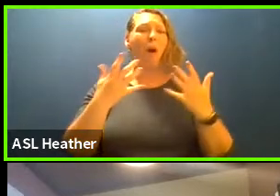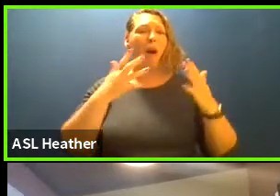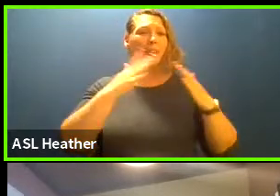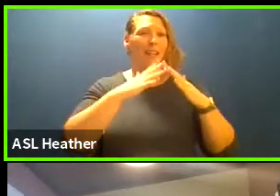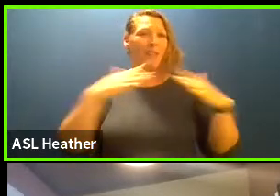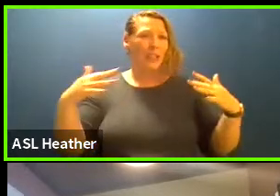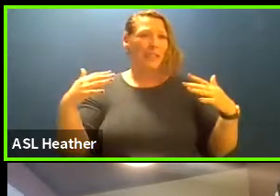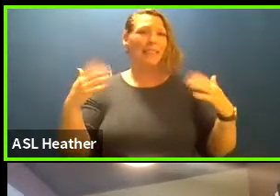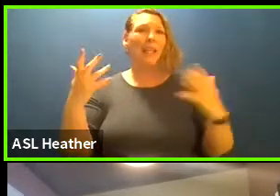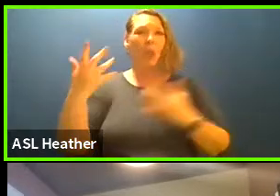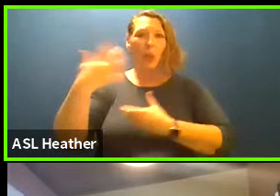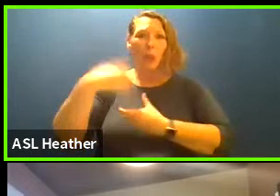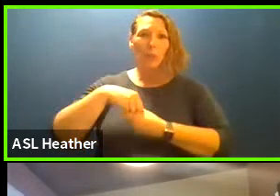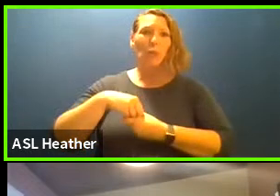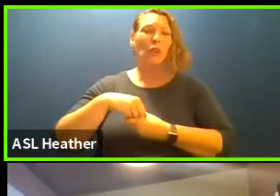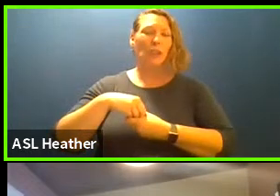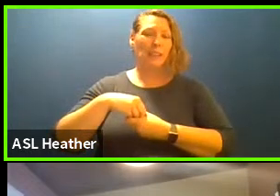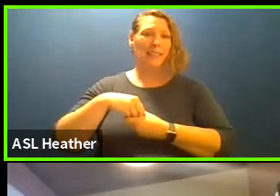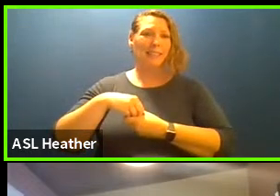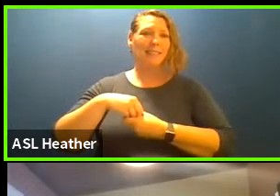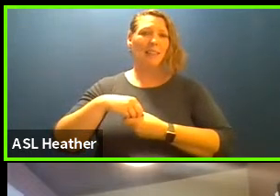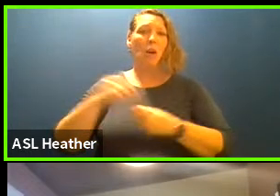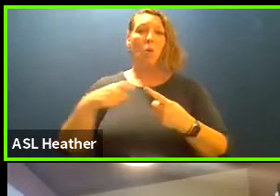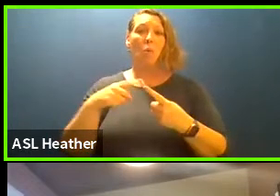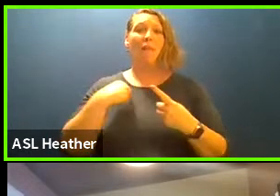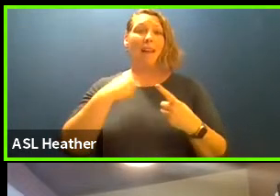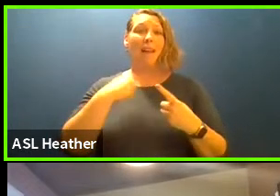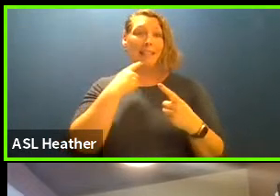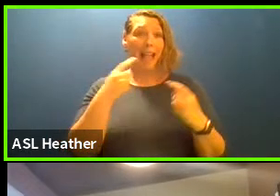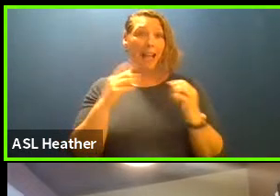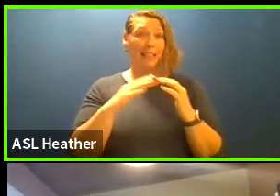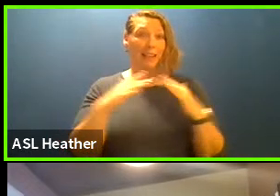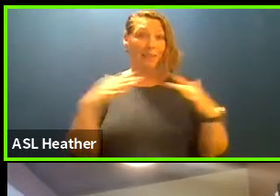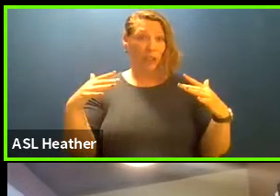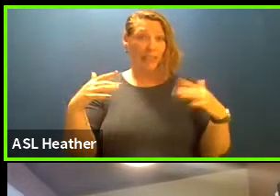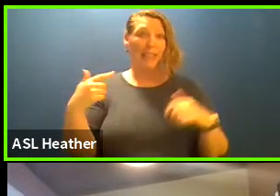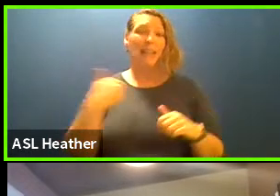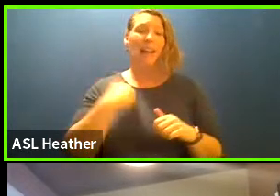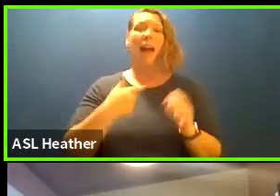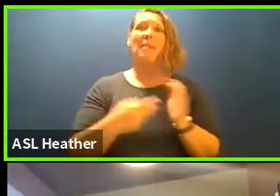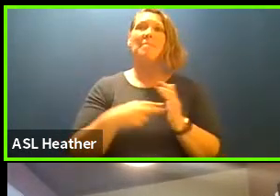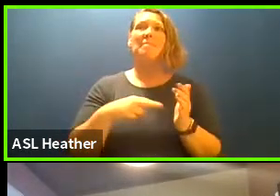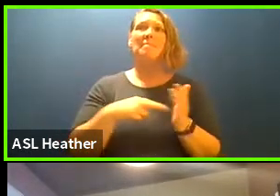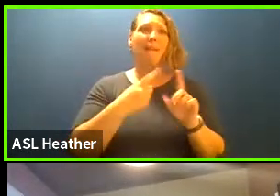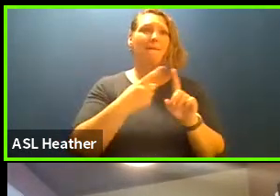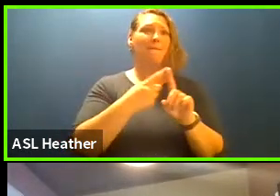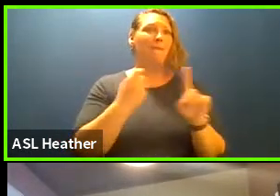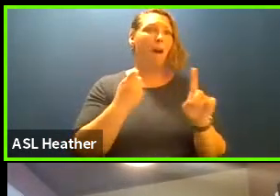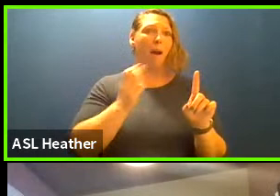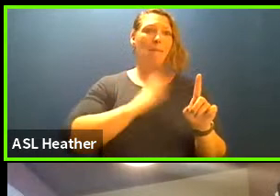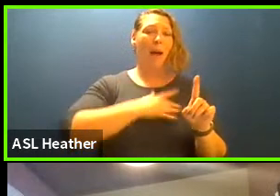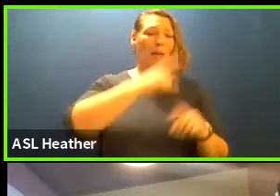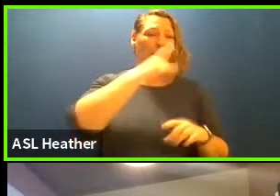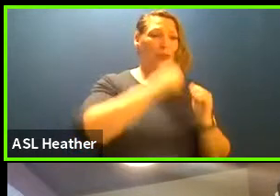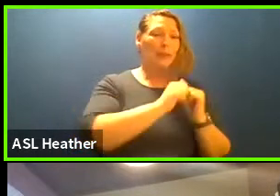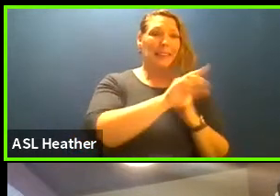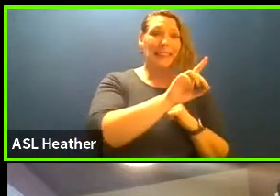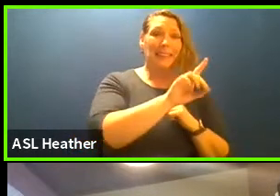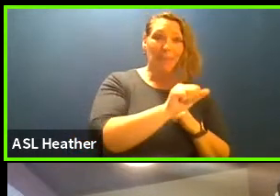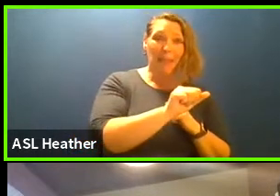our industry. So when I say diversity, I mean from our kids with